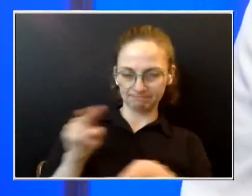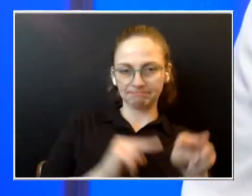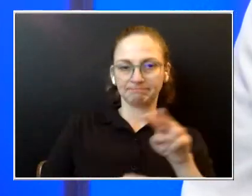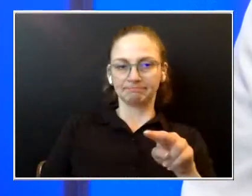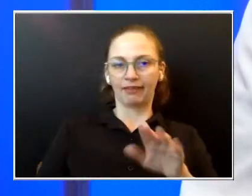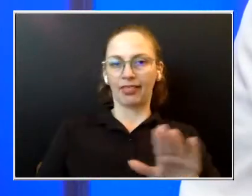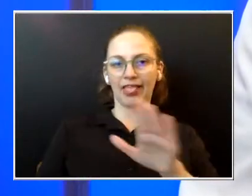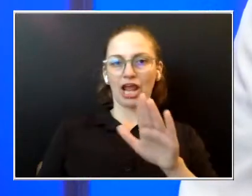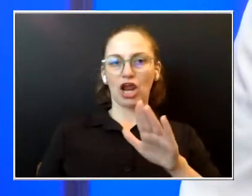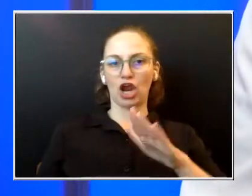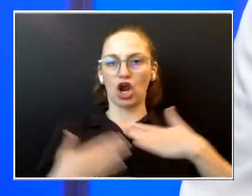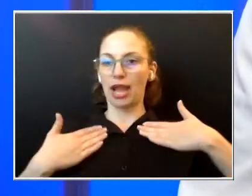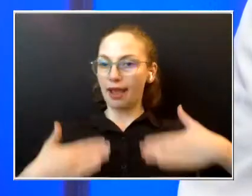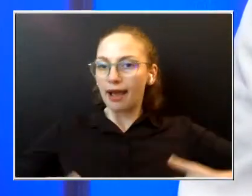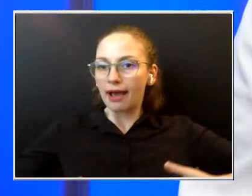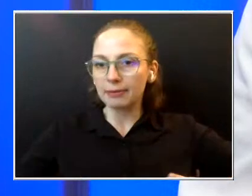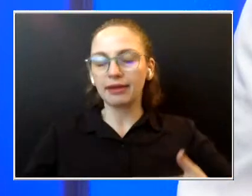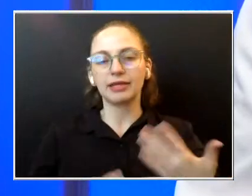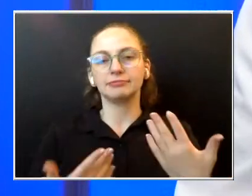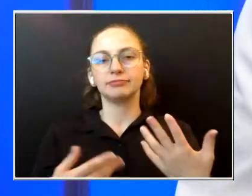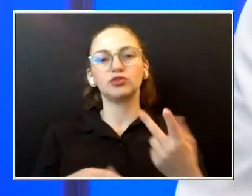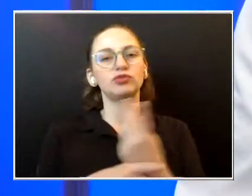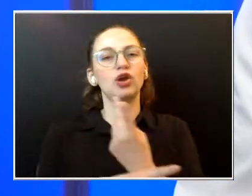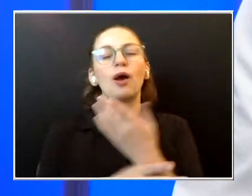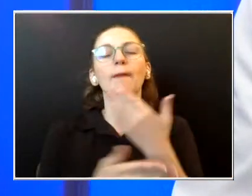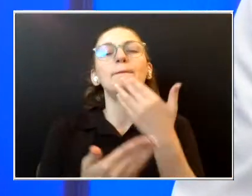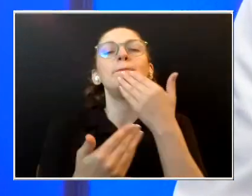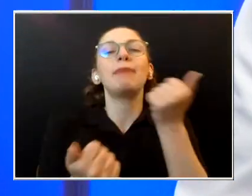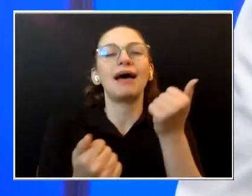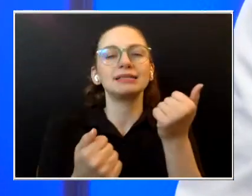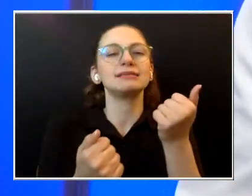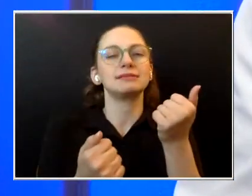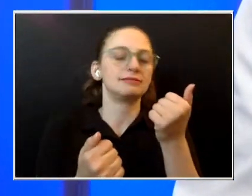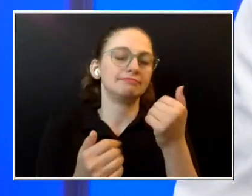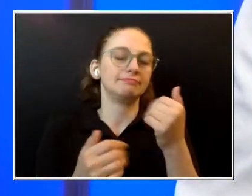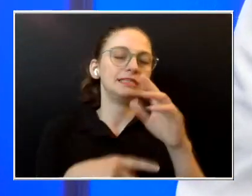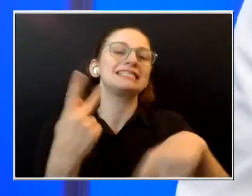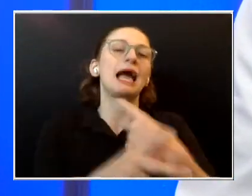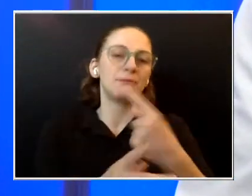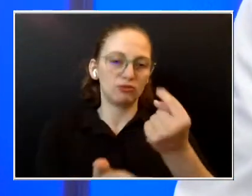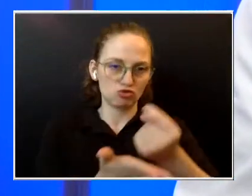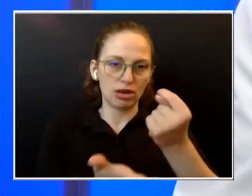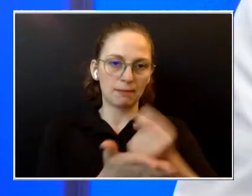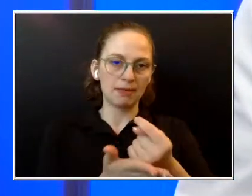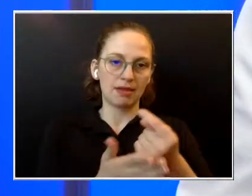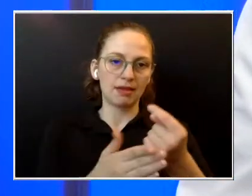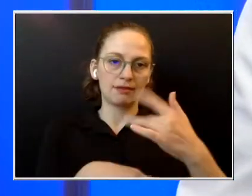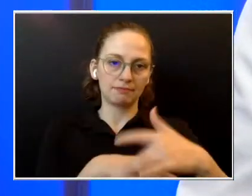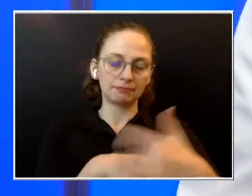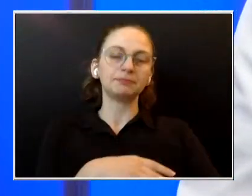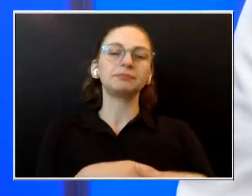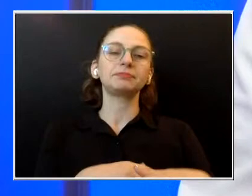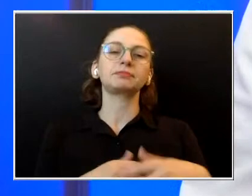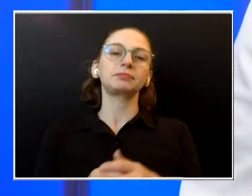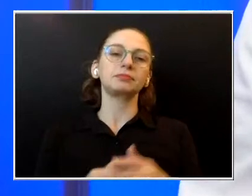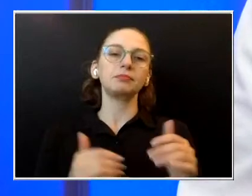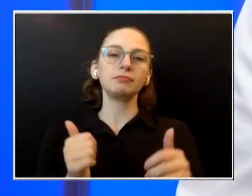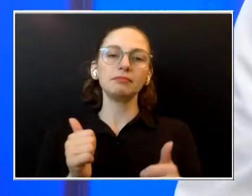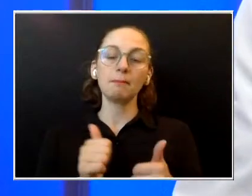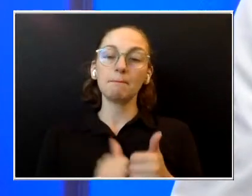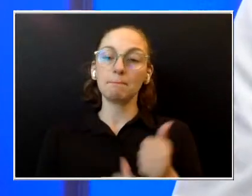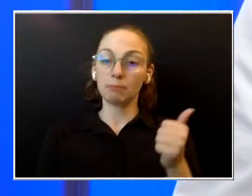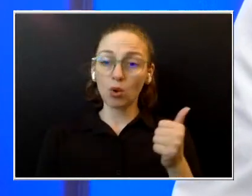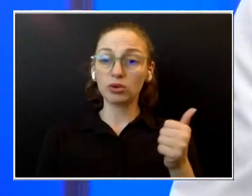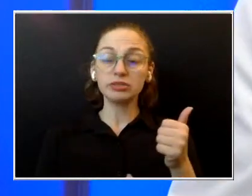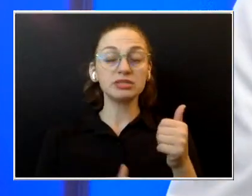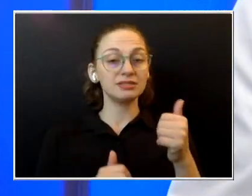approach women with breast cancer. The vast majority of male breast cancers are hormone driven. They're positive for estrogen and progesterone receptors, and we